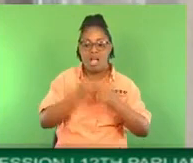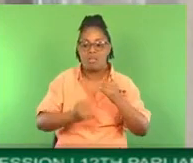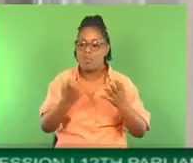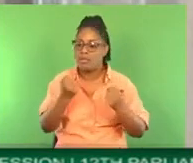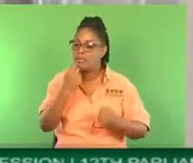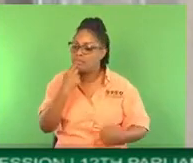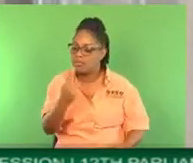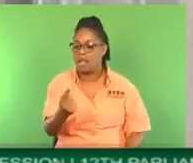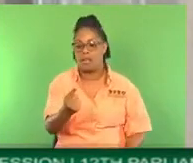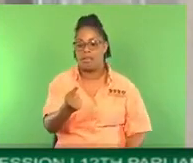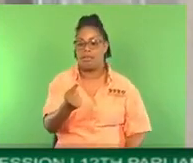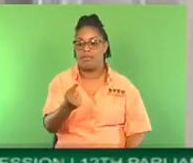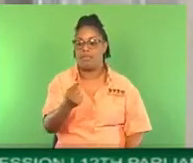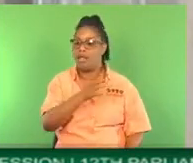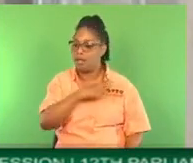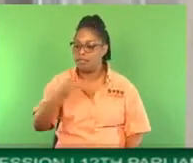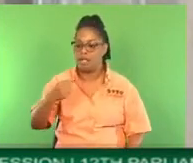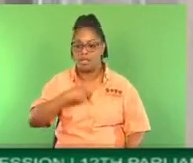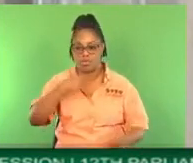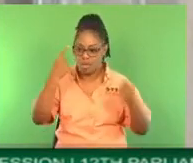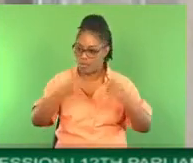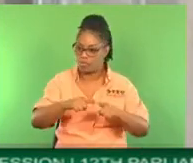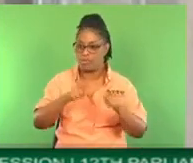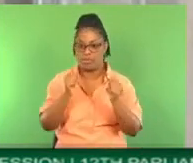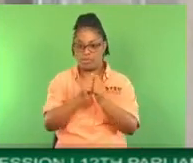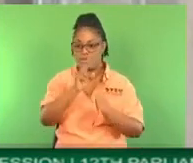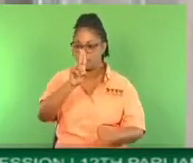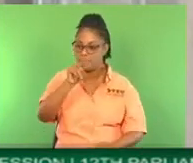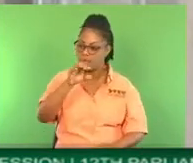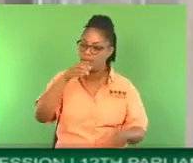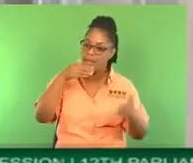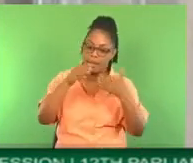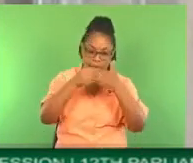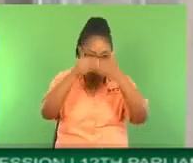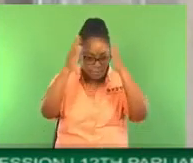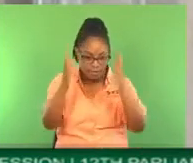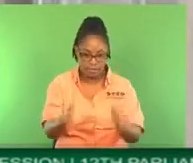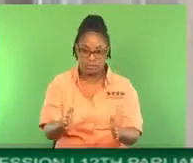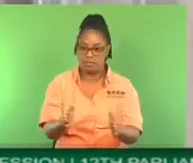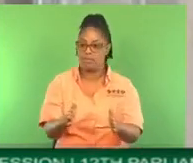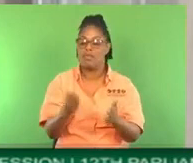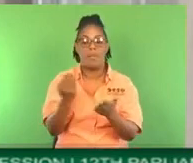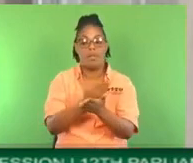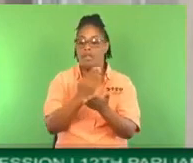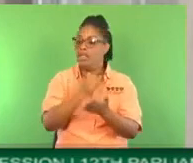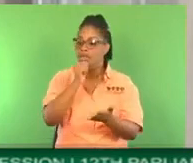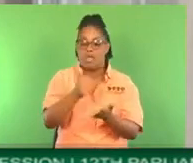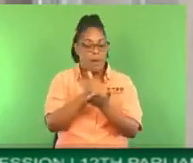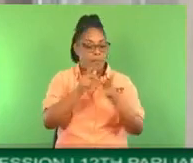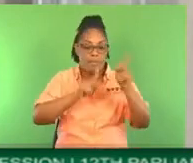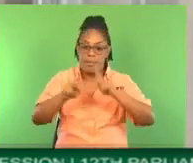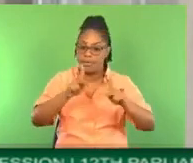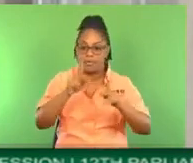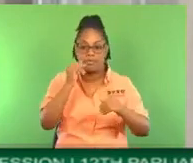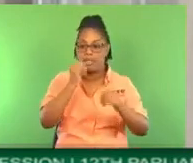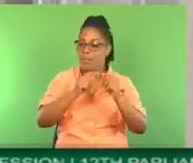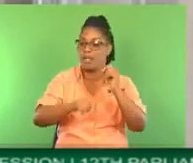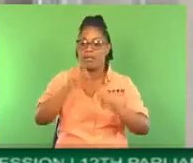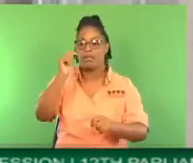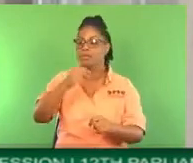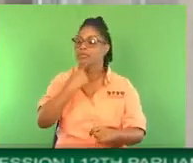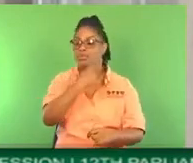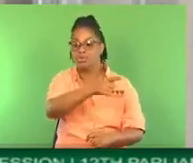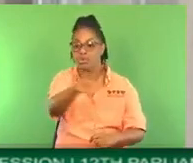agreeing with the leader of the opposition that this budget offers no hope to the people of Trinidad and Tobago. And I say to the people of Trinidad and